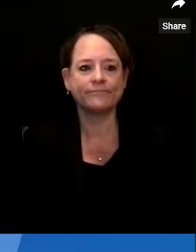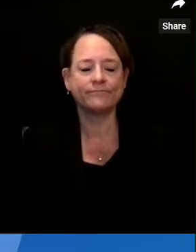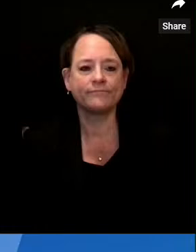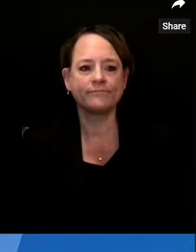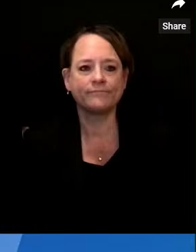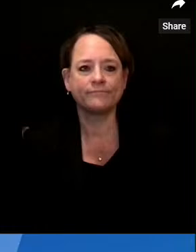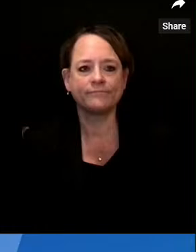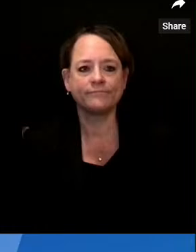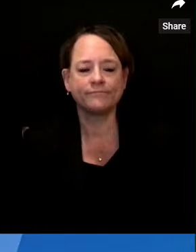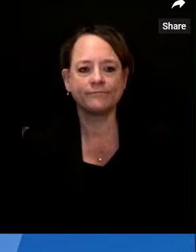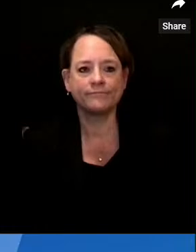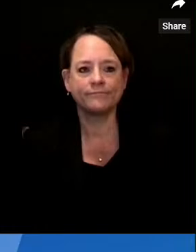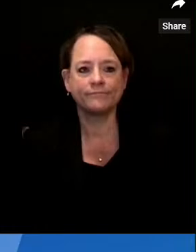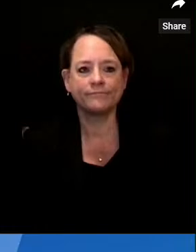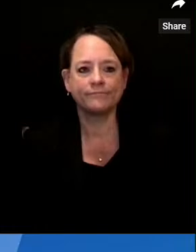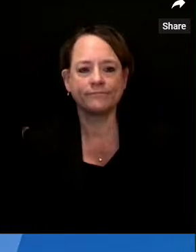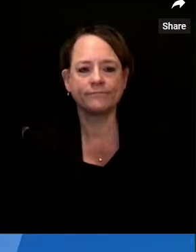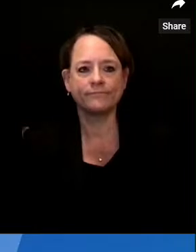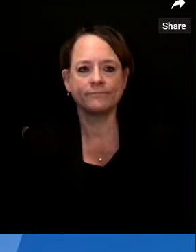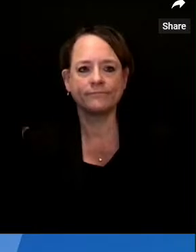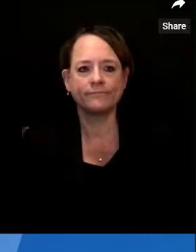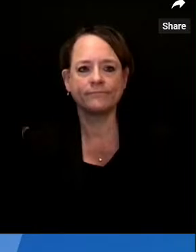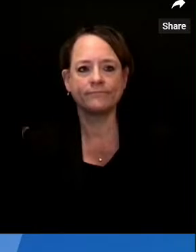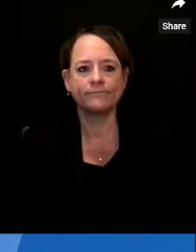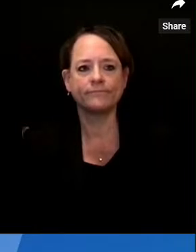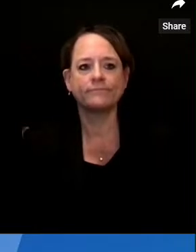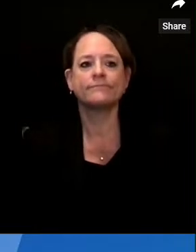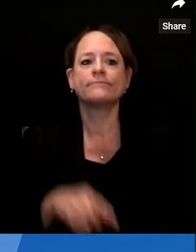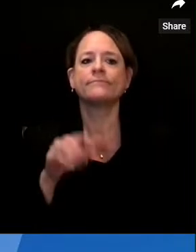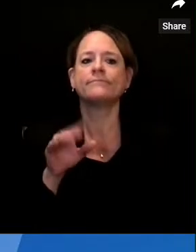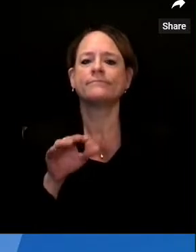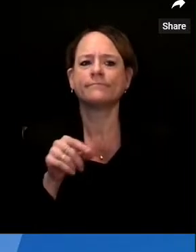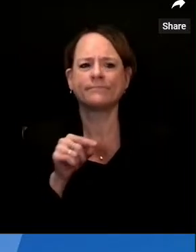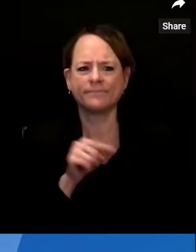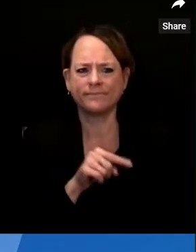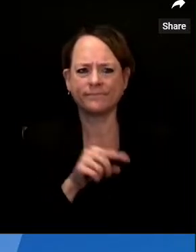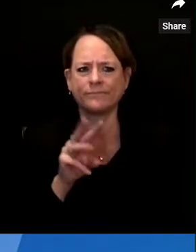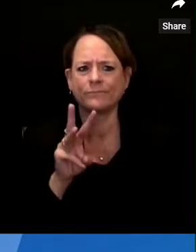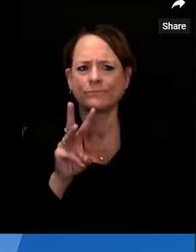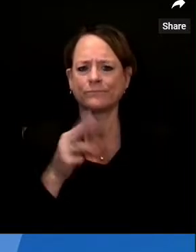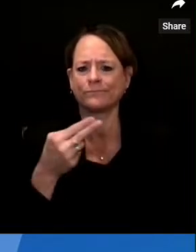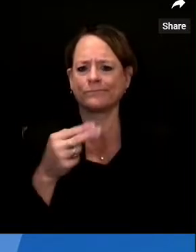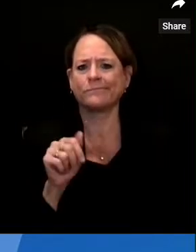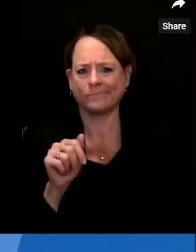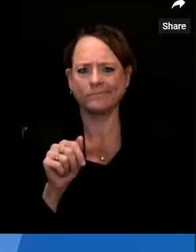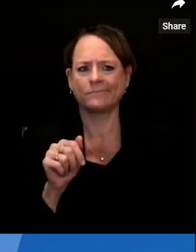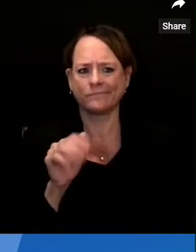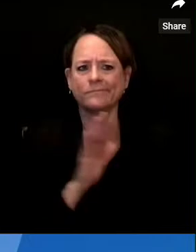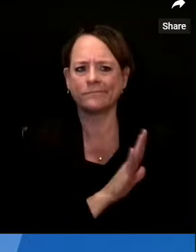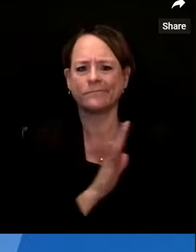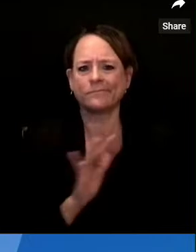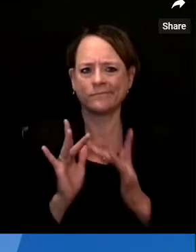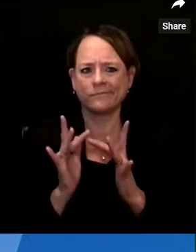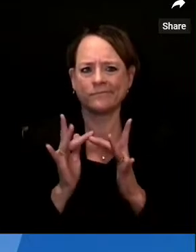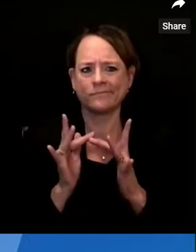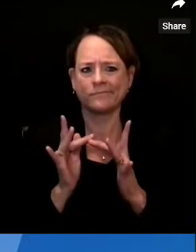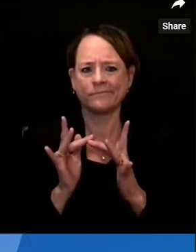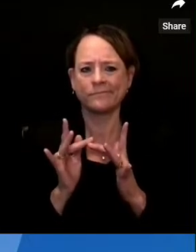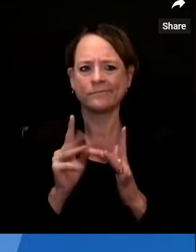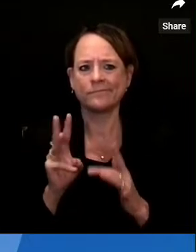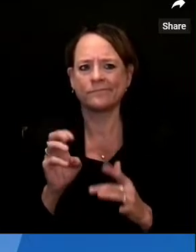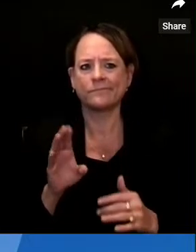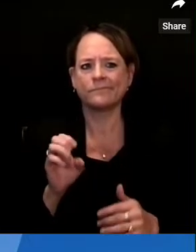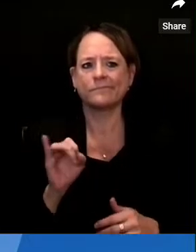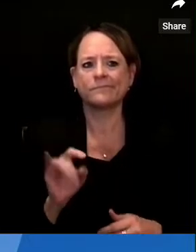at the WHA website with regards to PPE. And the number of hospitals